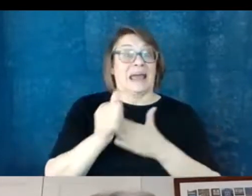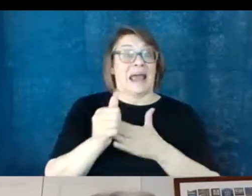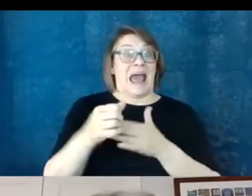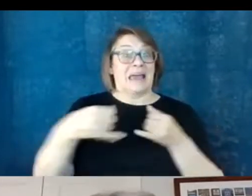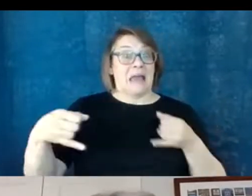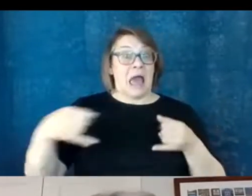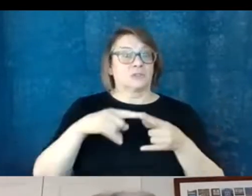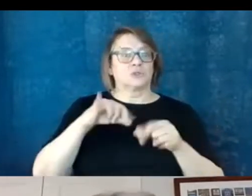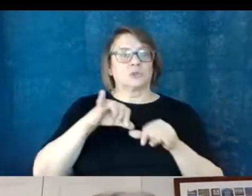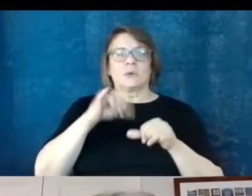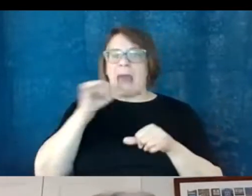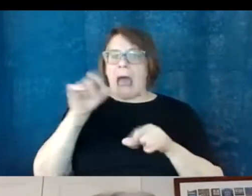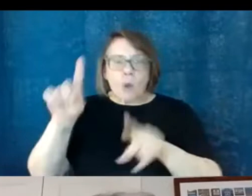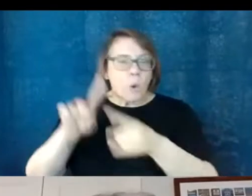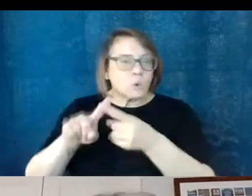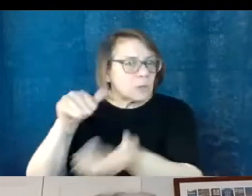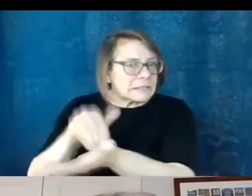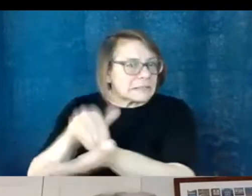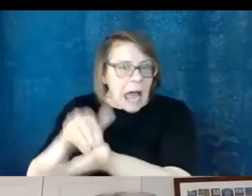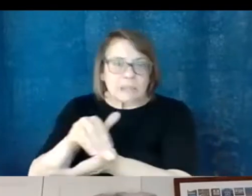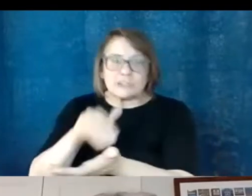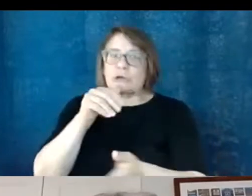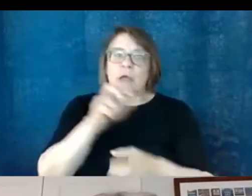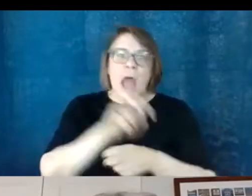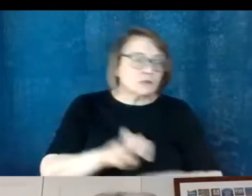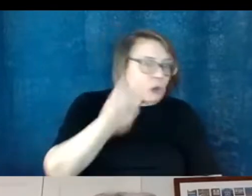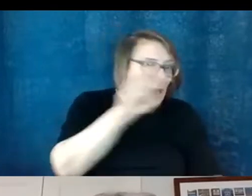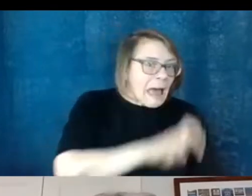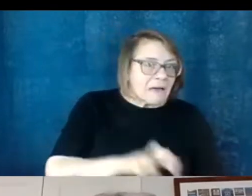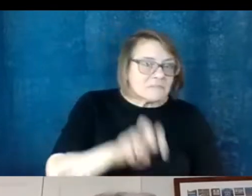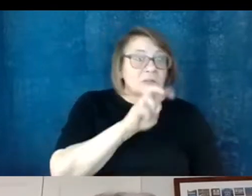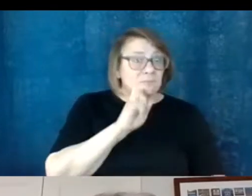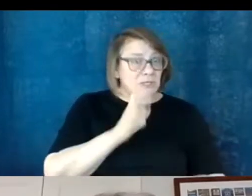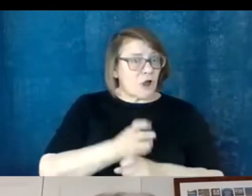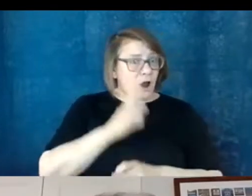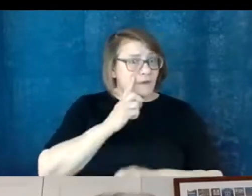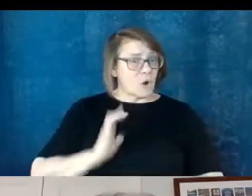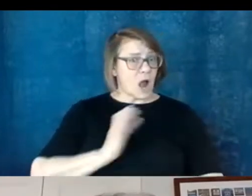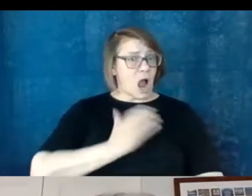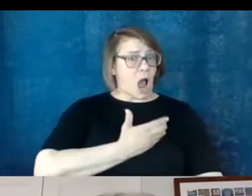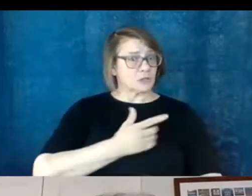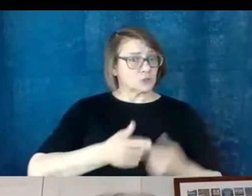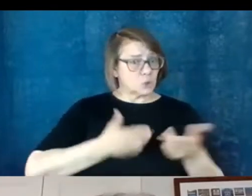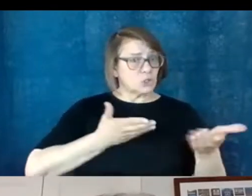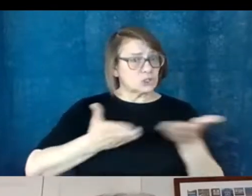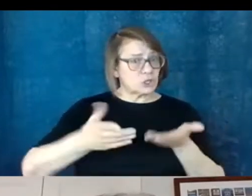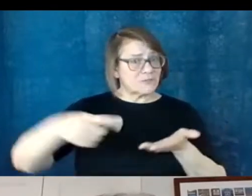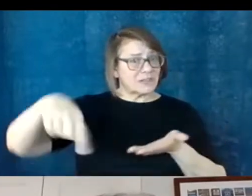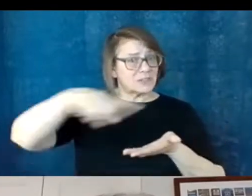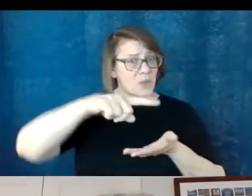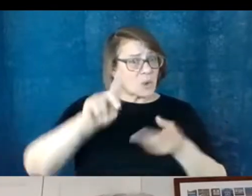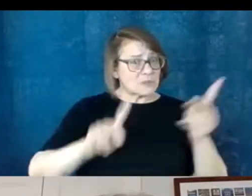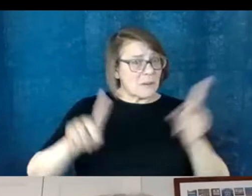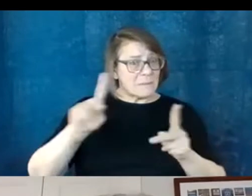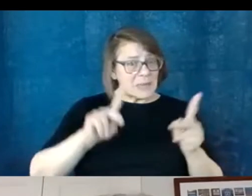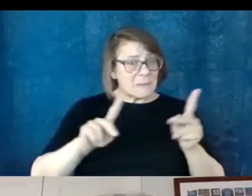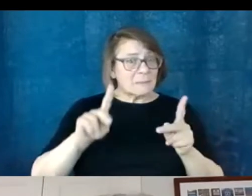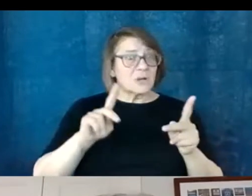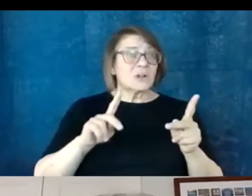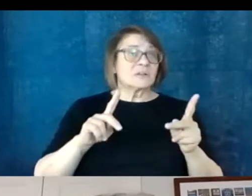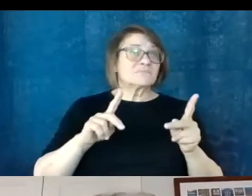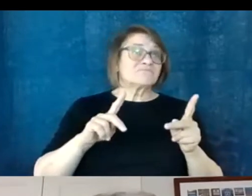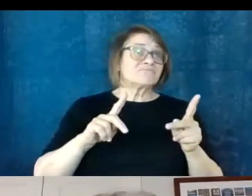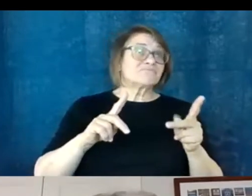of clinics and not travel and things like that, it's been hard for us to service these adults in